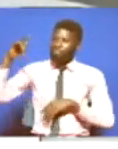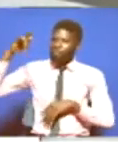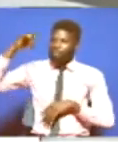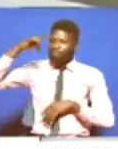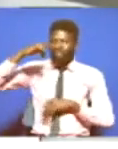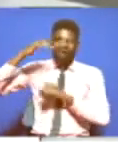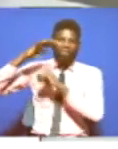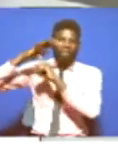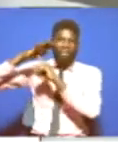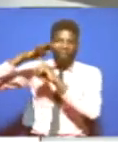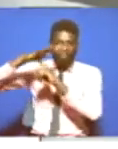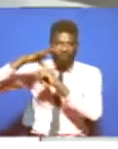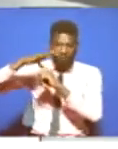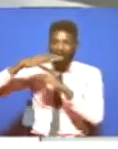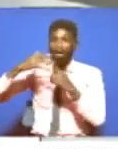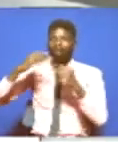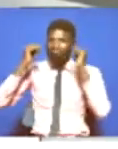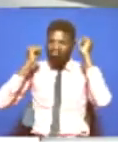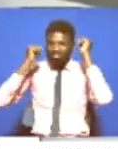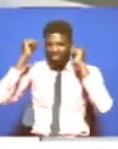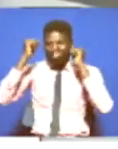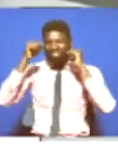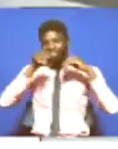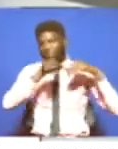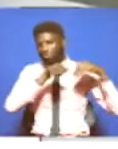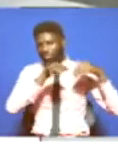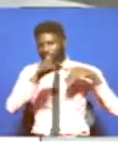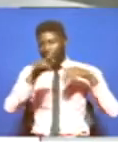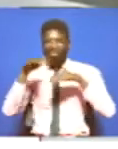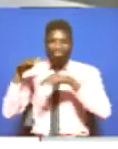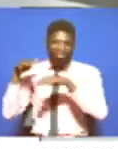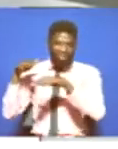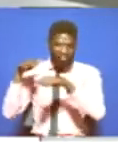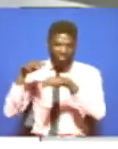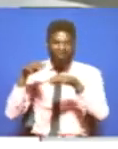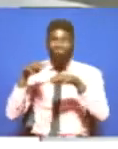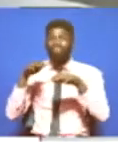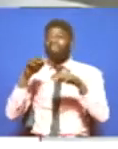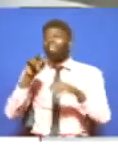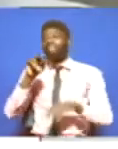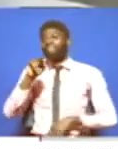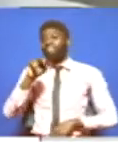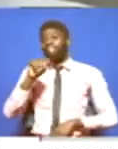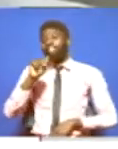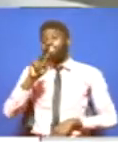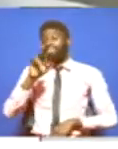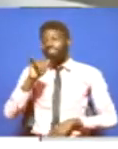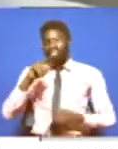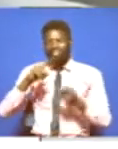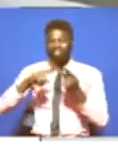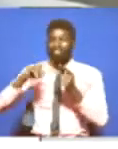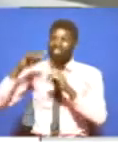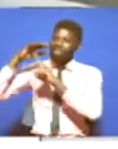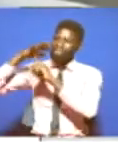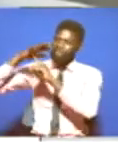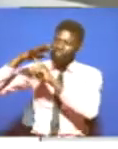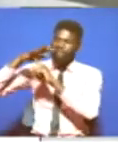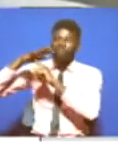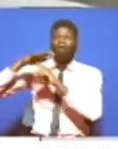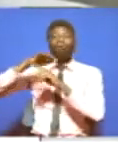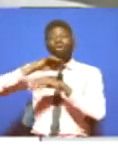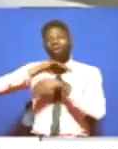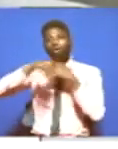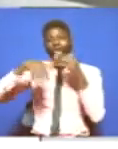military cavalry, right, and the military characters from Navy and from the Air Force marching across